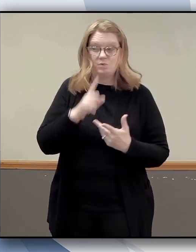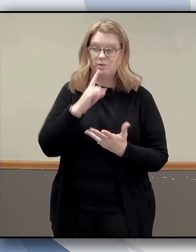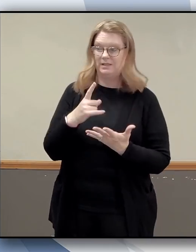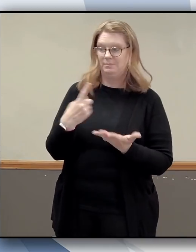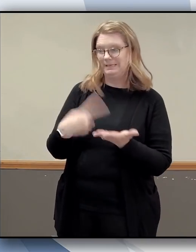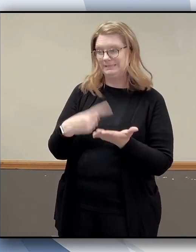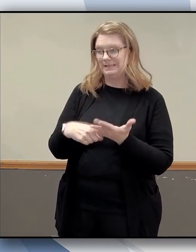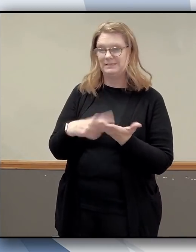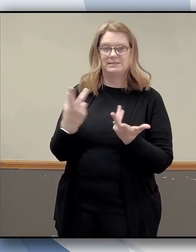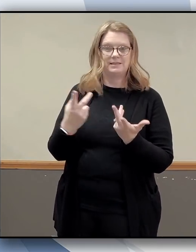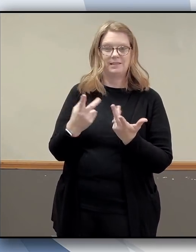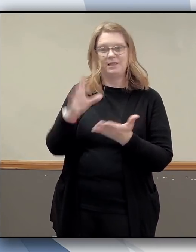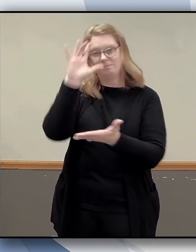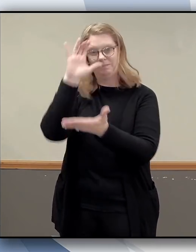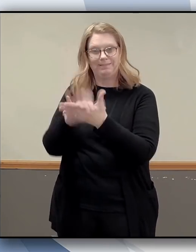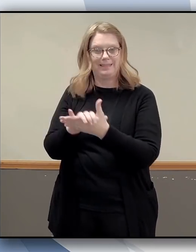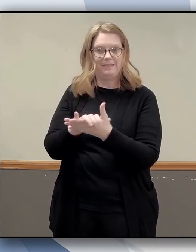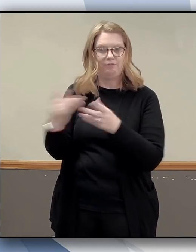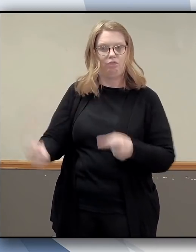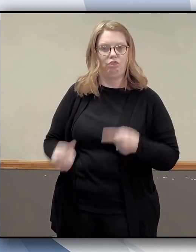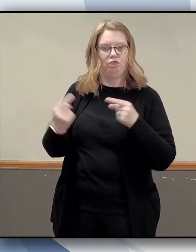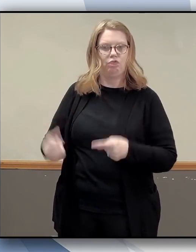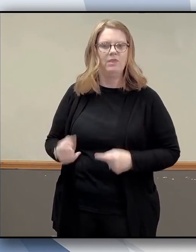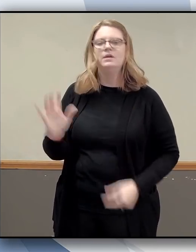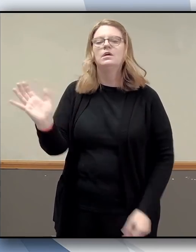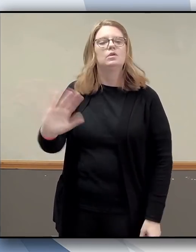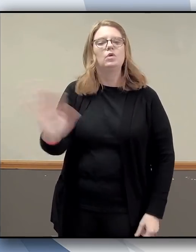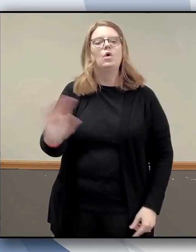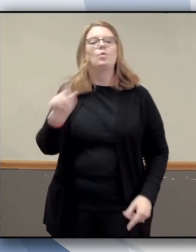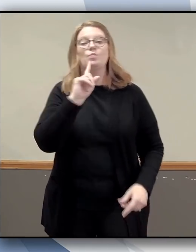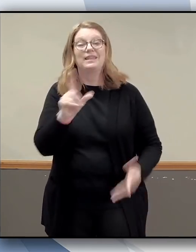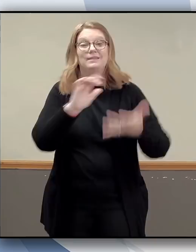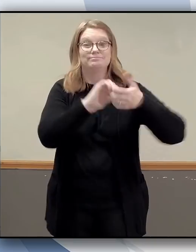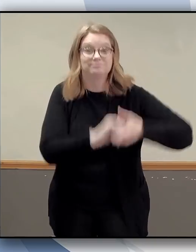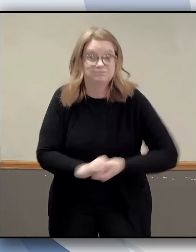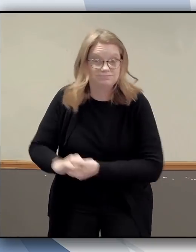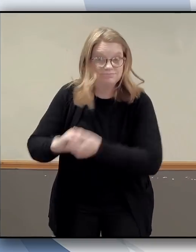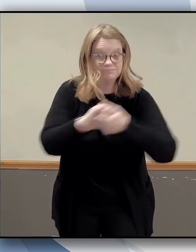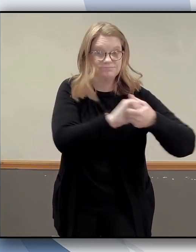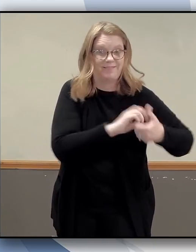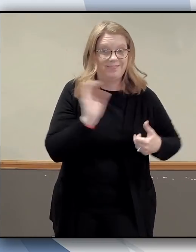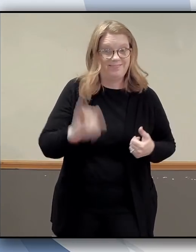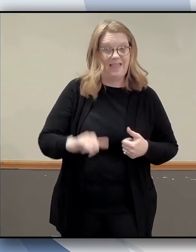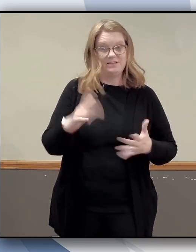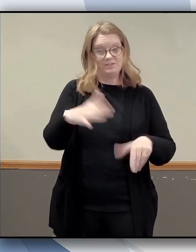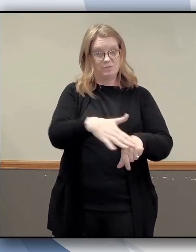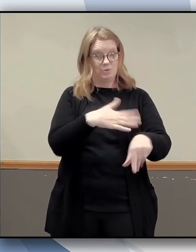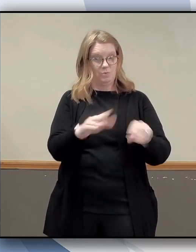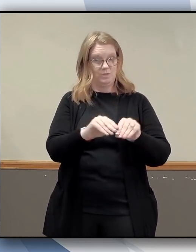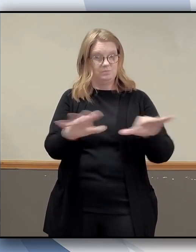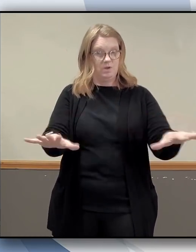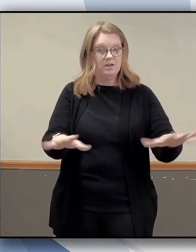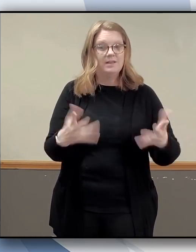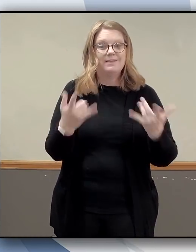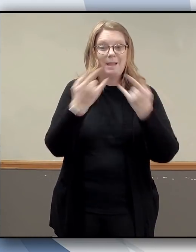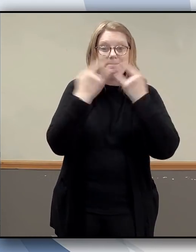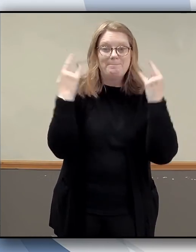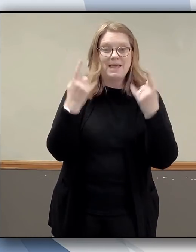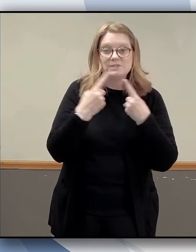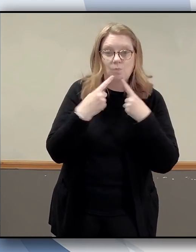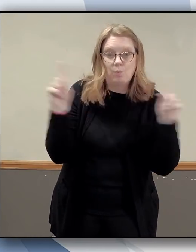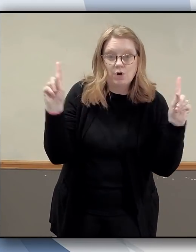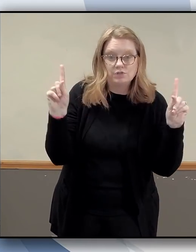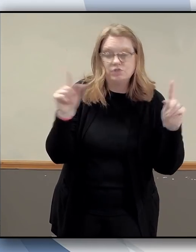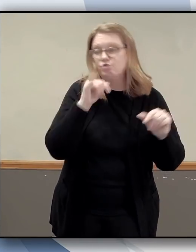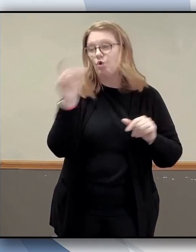the time for us to come together and fight a pandemic and do that together. And we know that masks work, and you don't need a mandate to wear one.